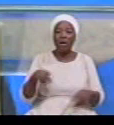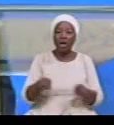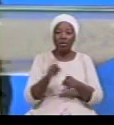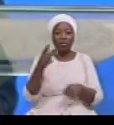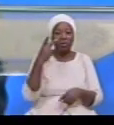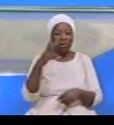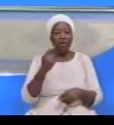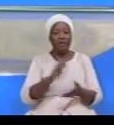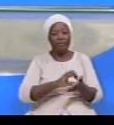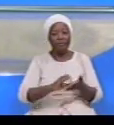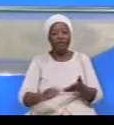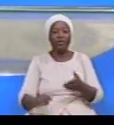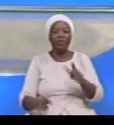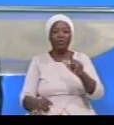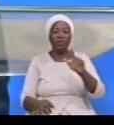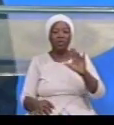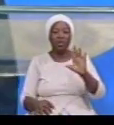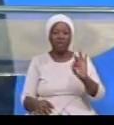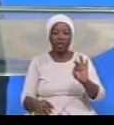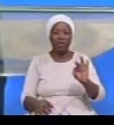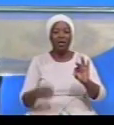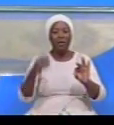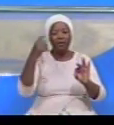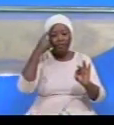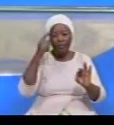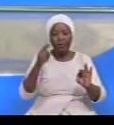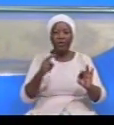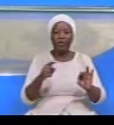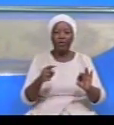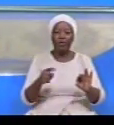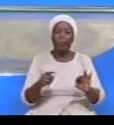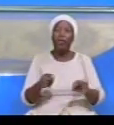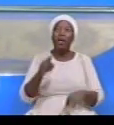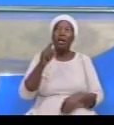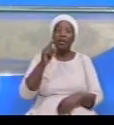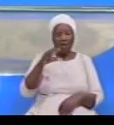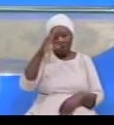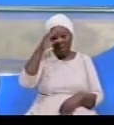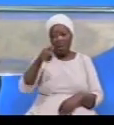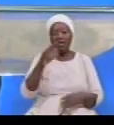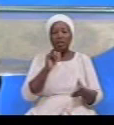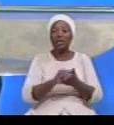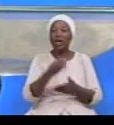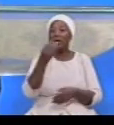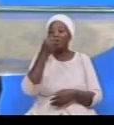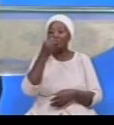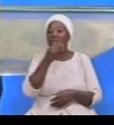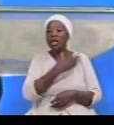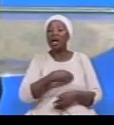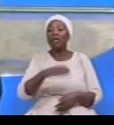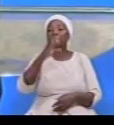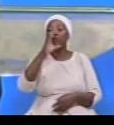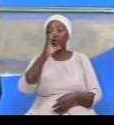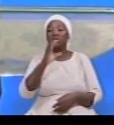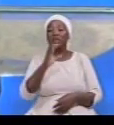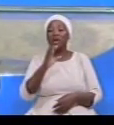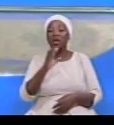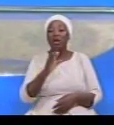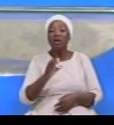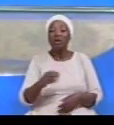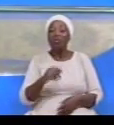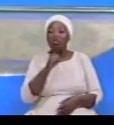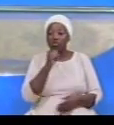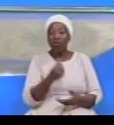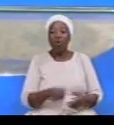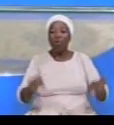29, for he that eateth and drinketh unworthily, eateth and drinketh damnation